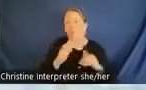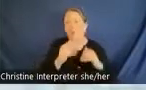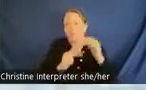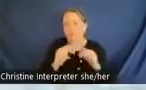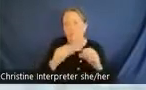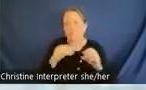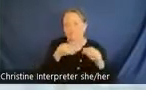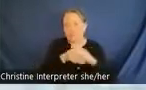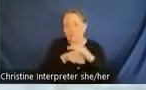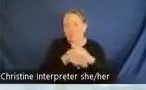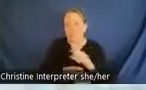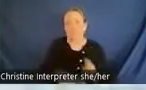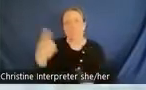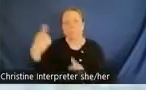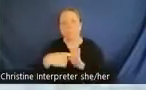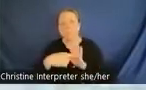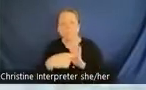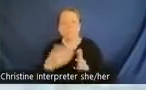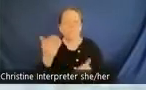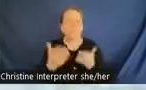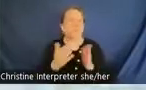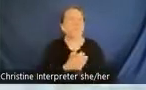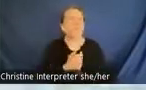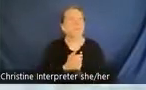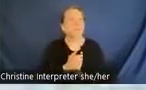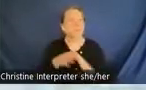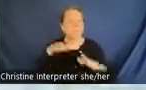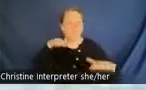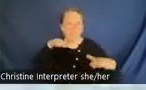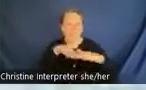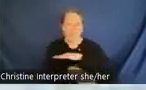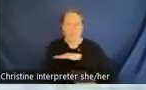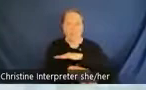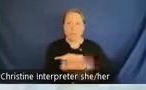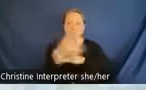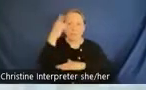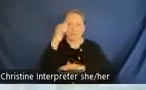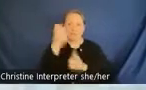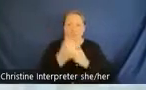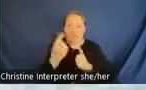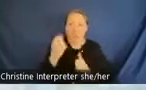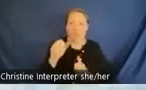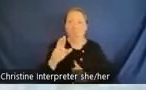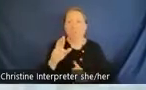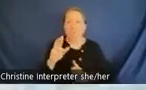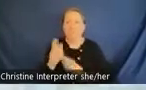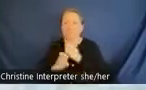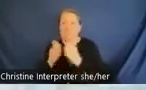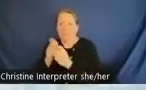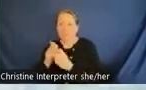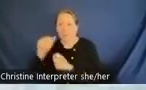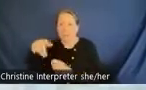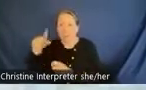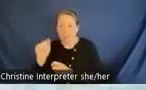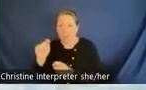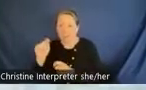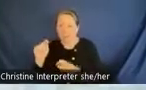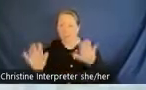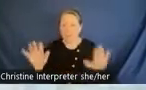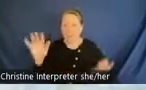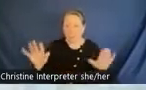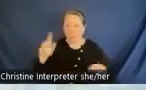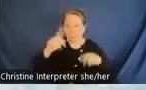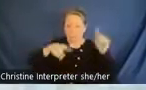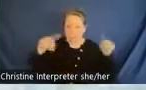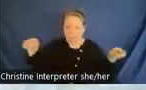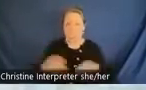accessible. So for example, it could be an entrance that everybody uses, or it could be for a specific apartment. This